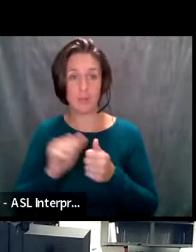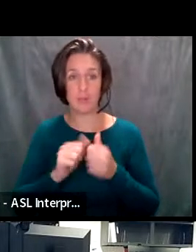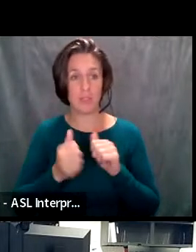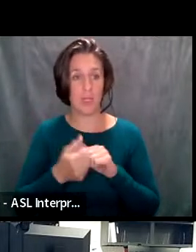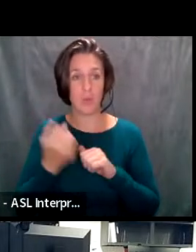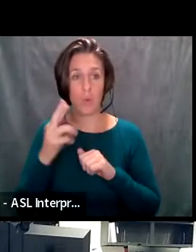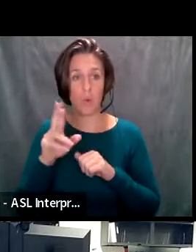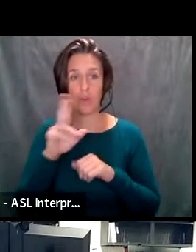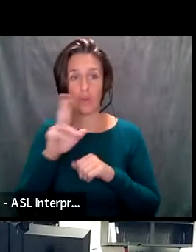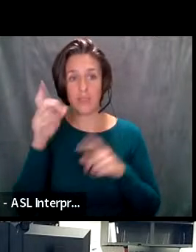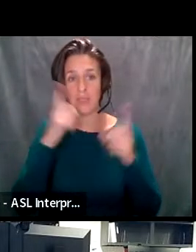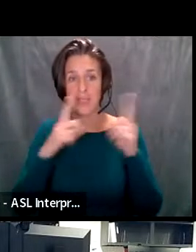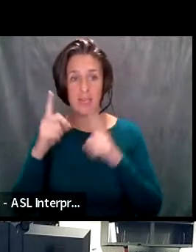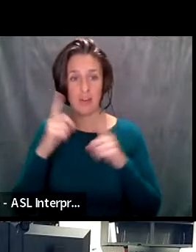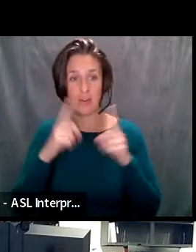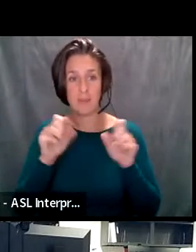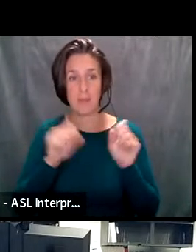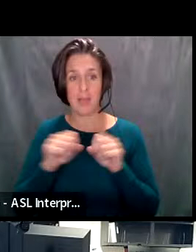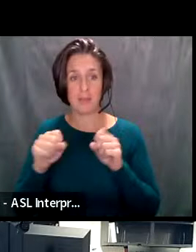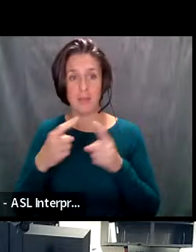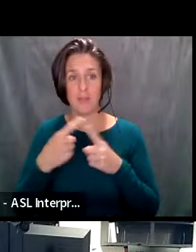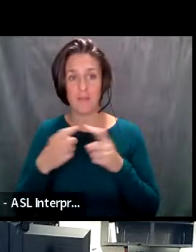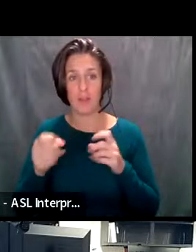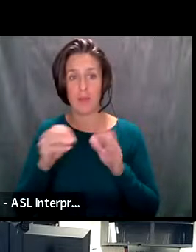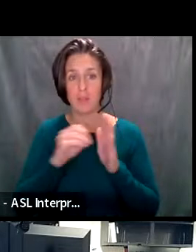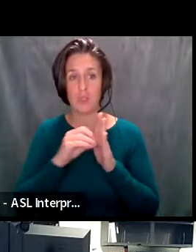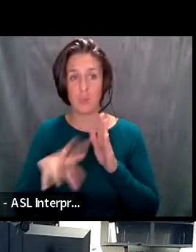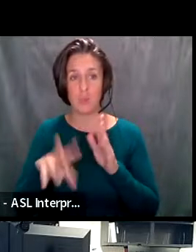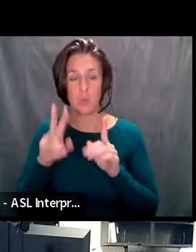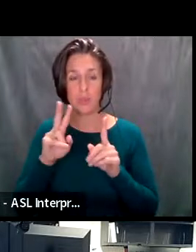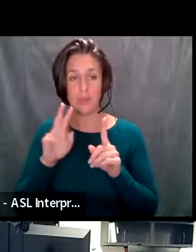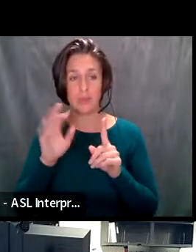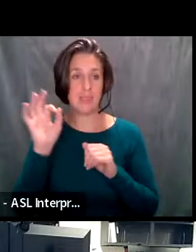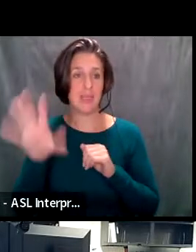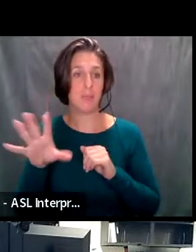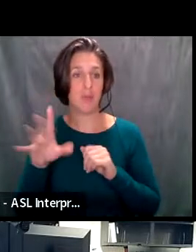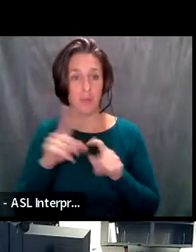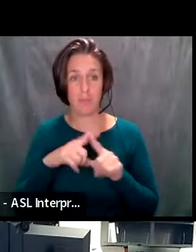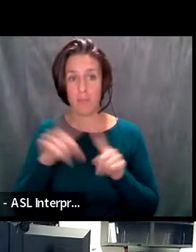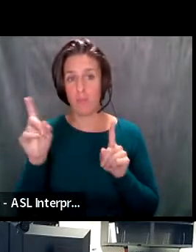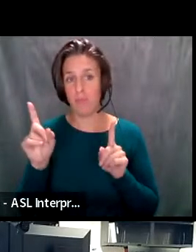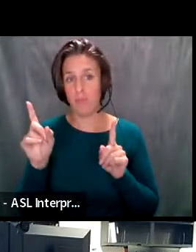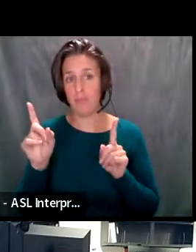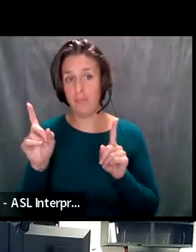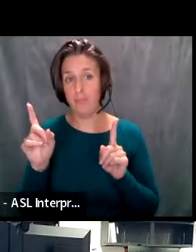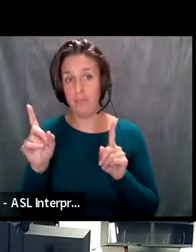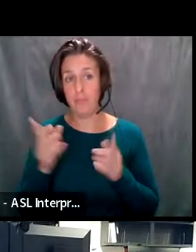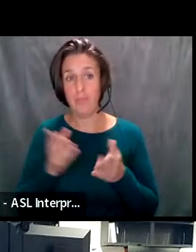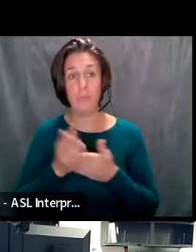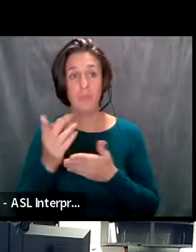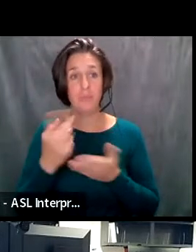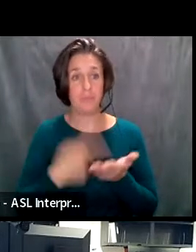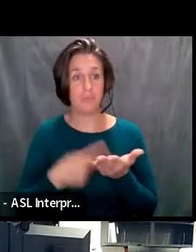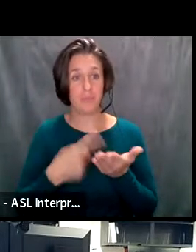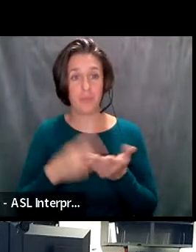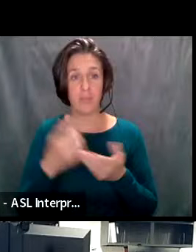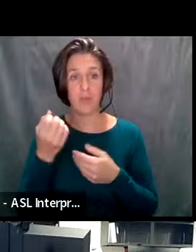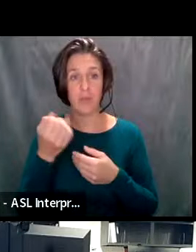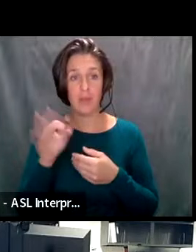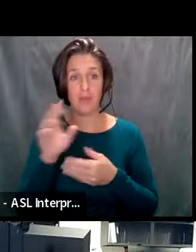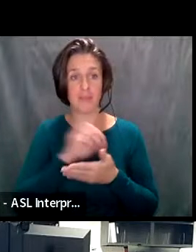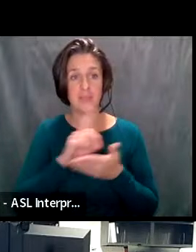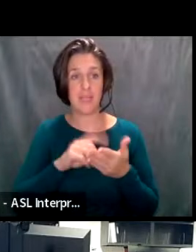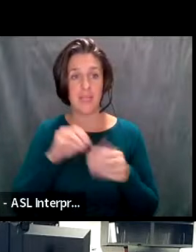just reconsidered possibly from a student's input. But throughout the discussion of design of the